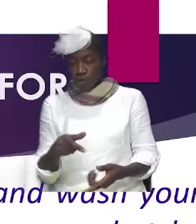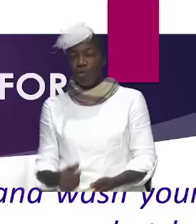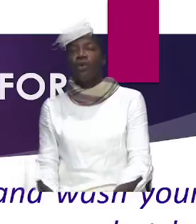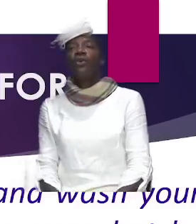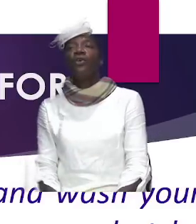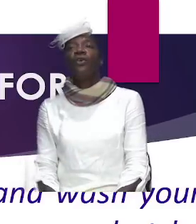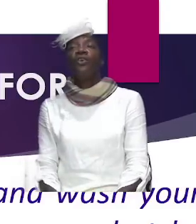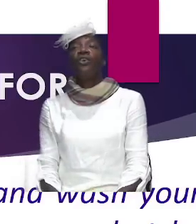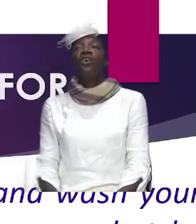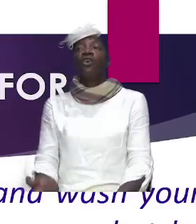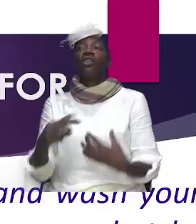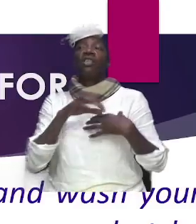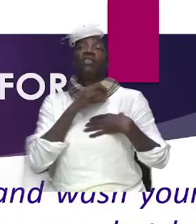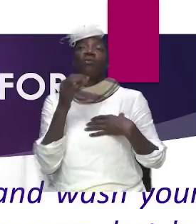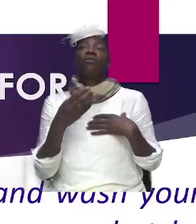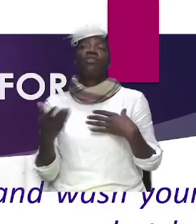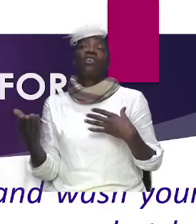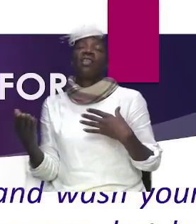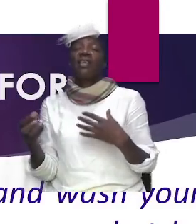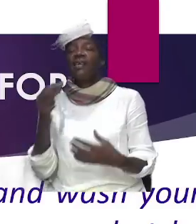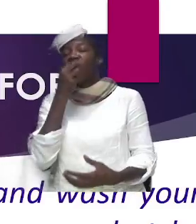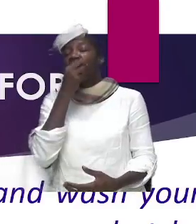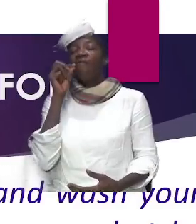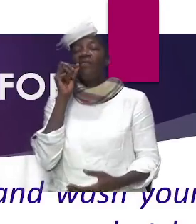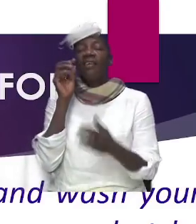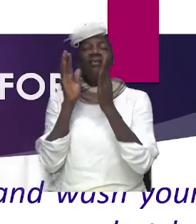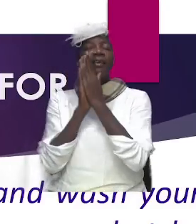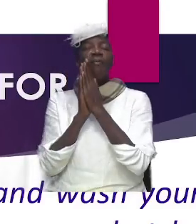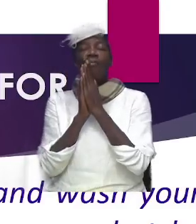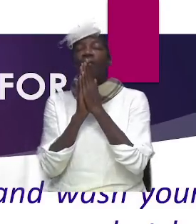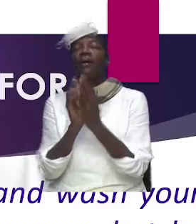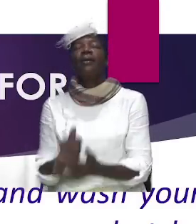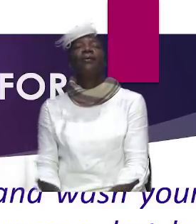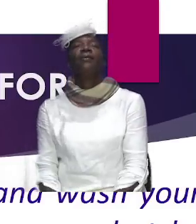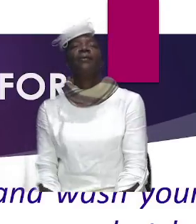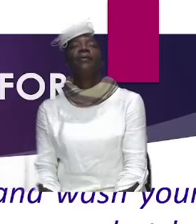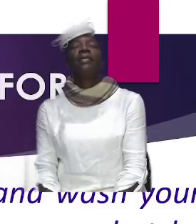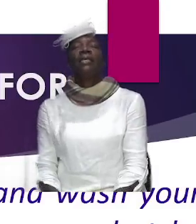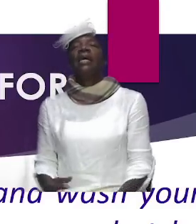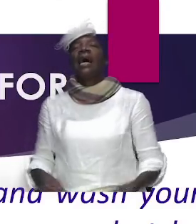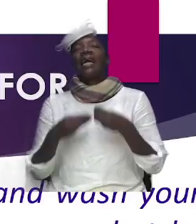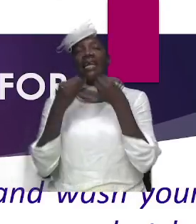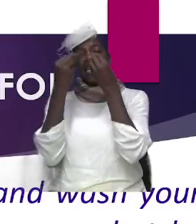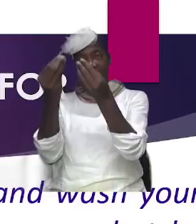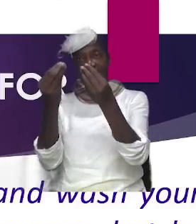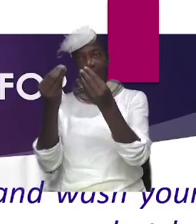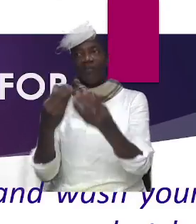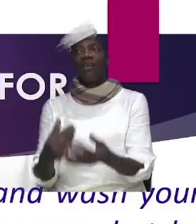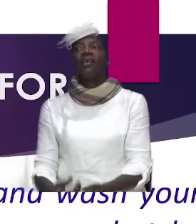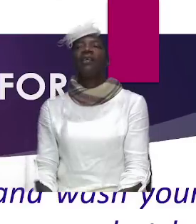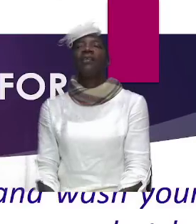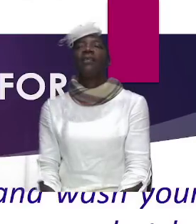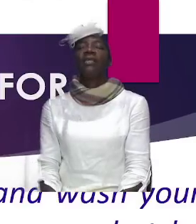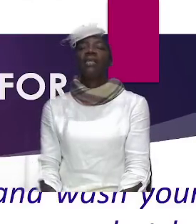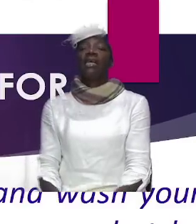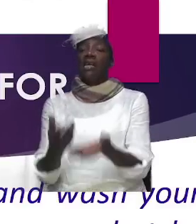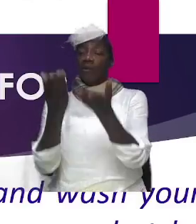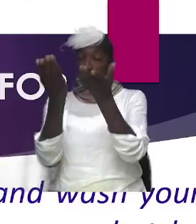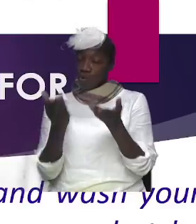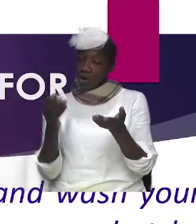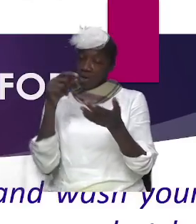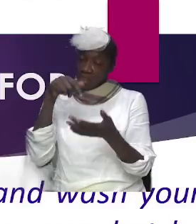these spiritual things, fasting and prayer and giving. He requires these